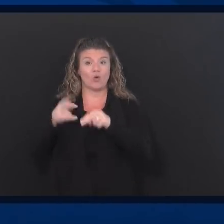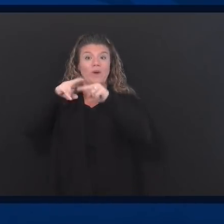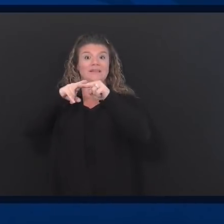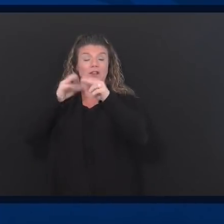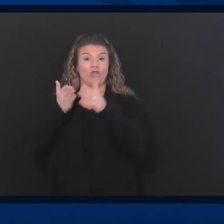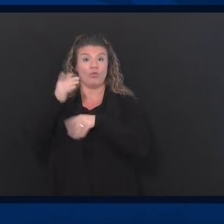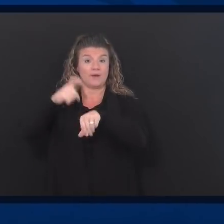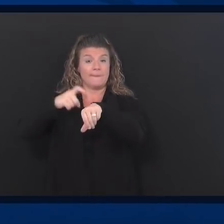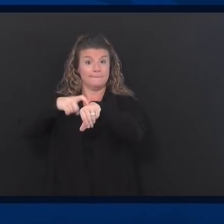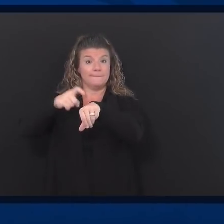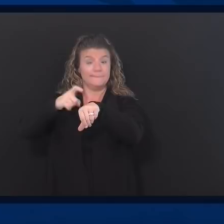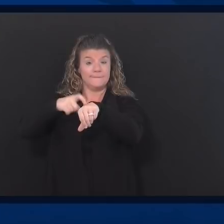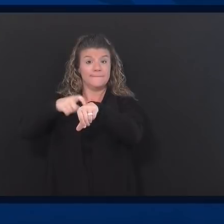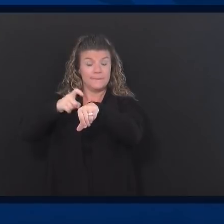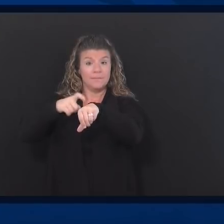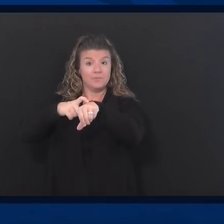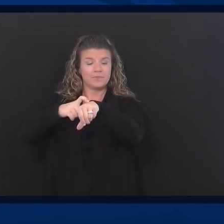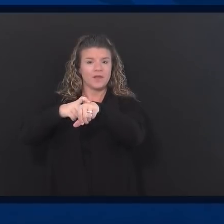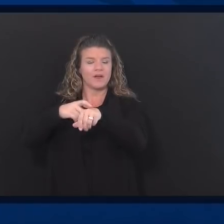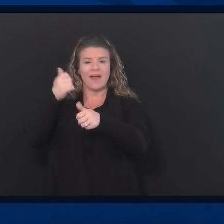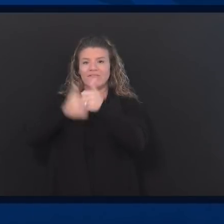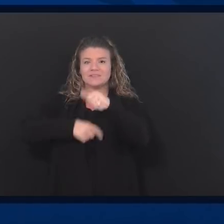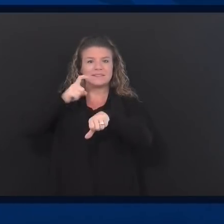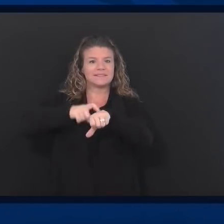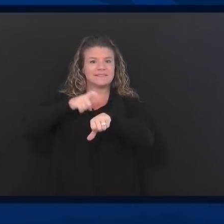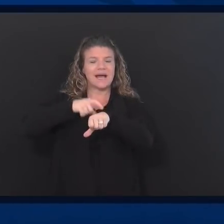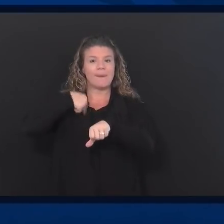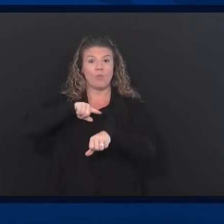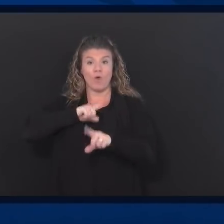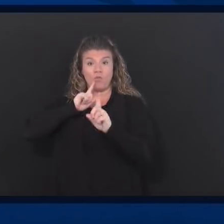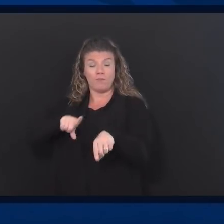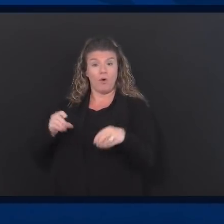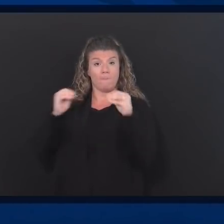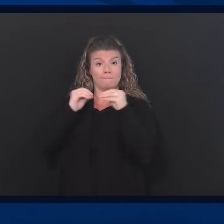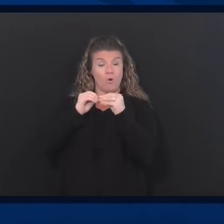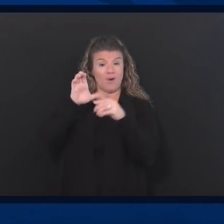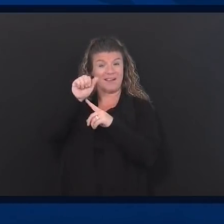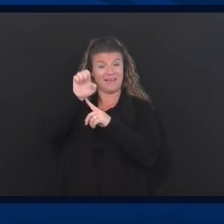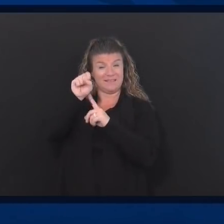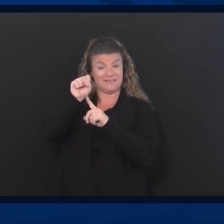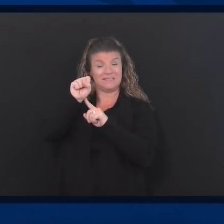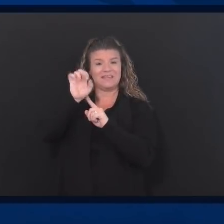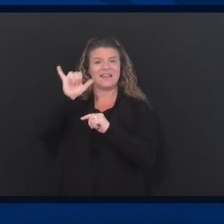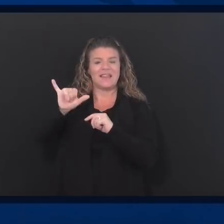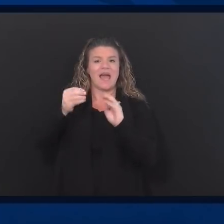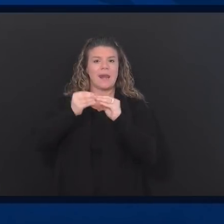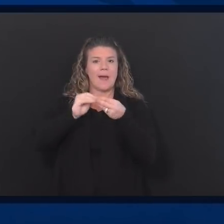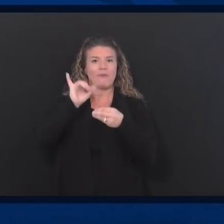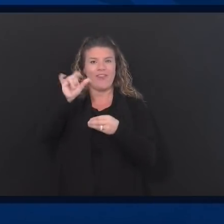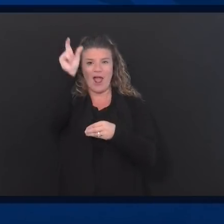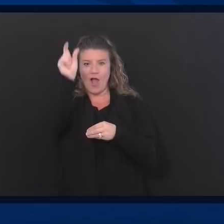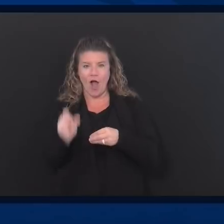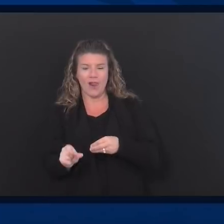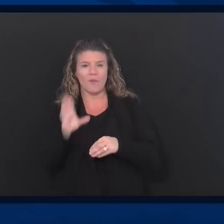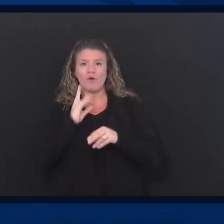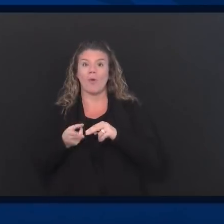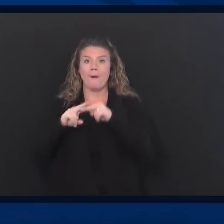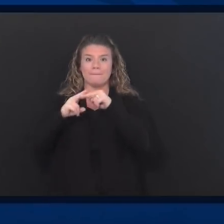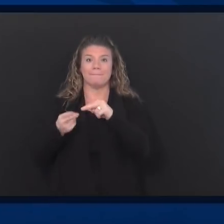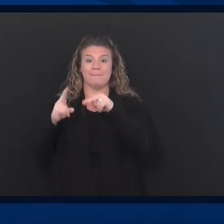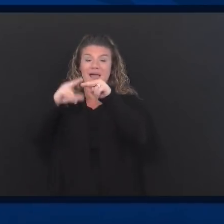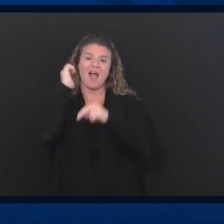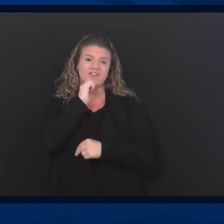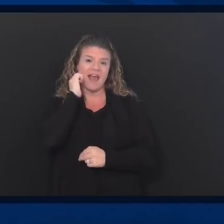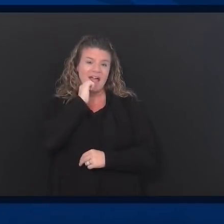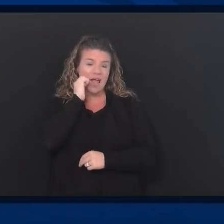time, which is what we've been, each time we report out more cases, that column goes up, it's by day. And we're